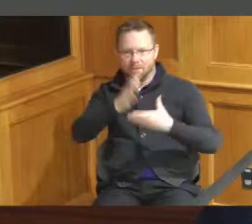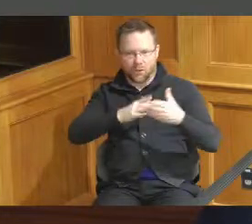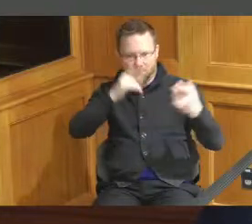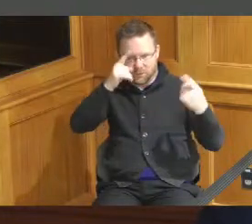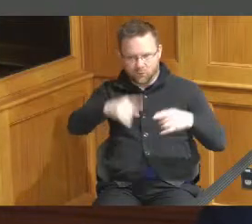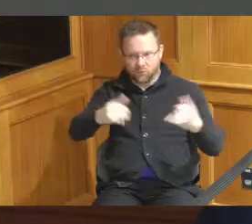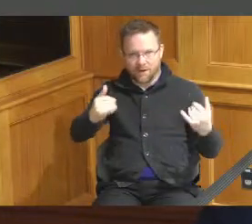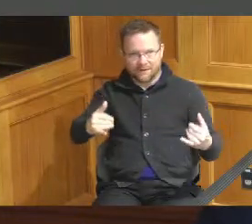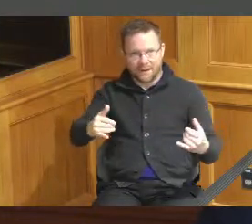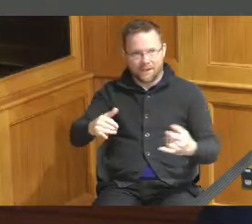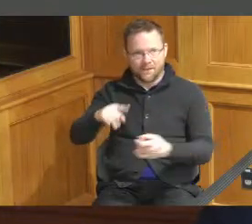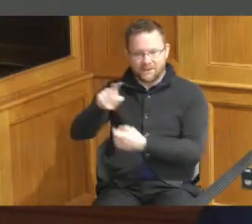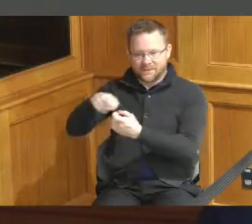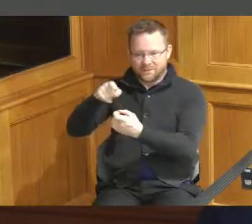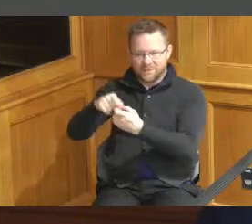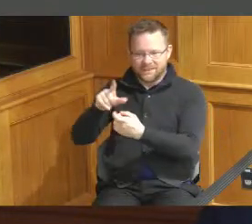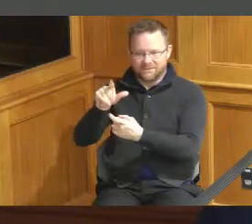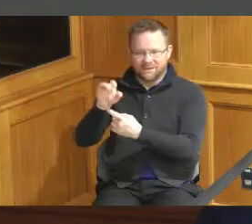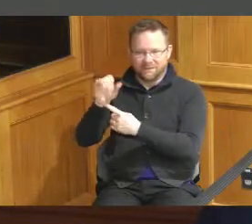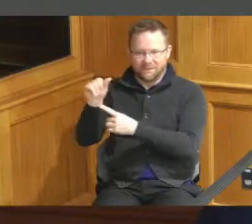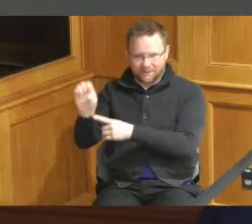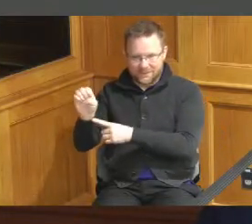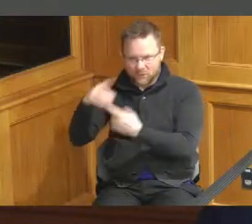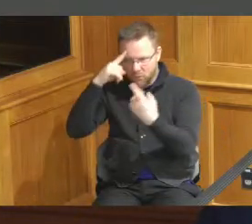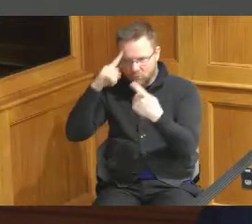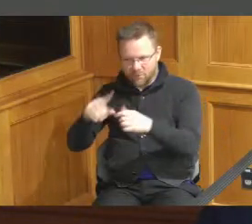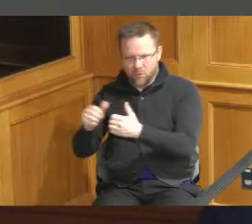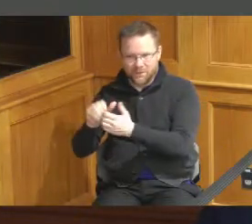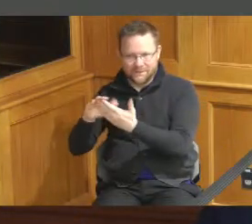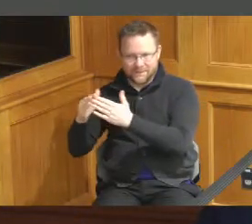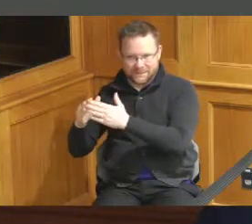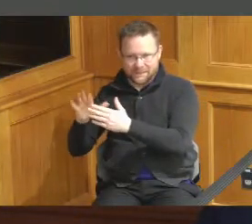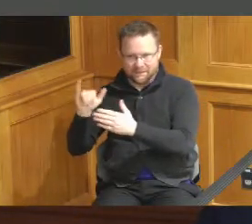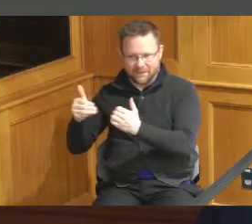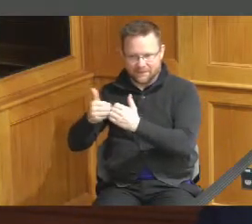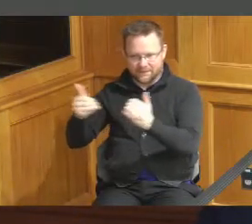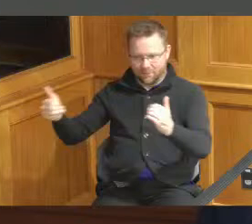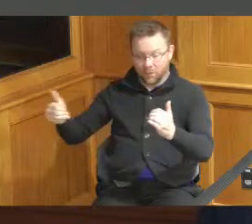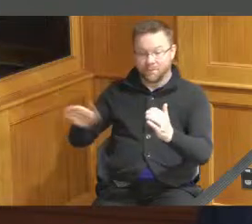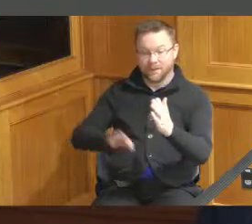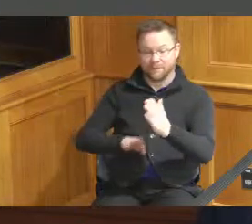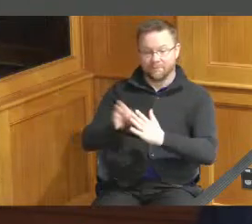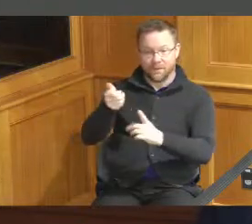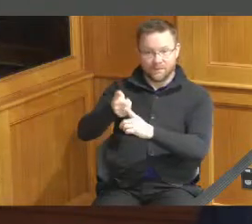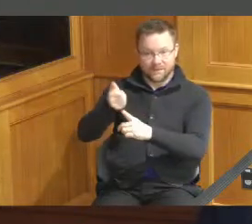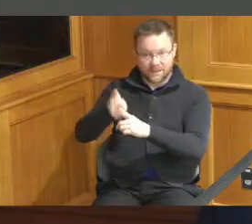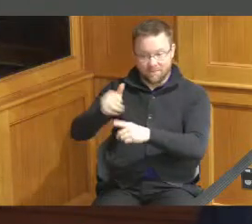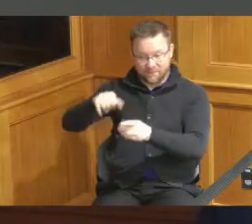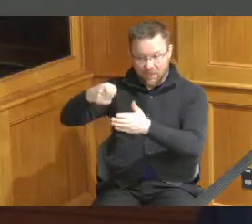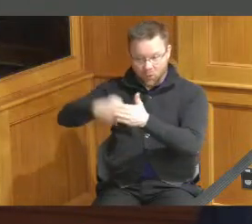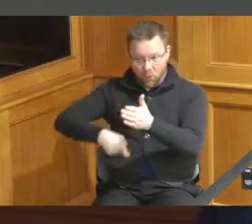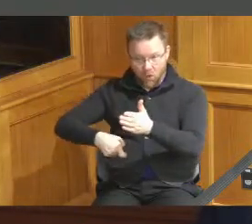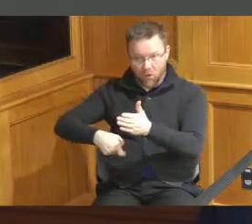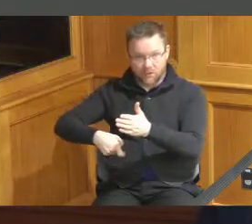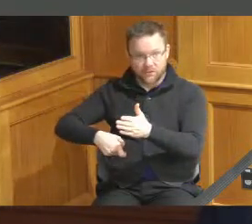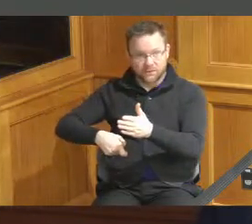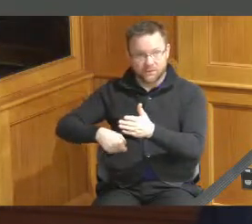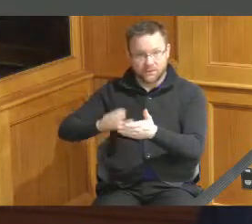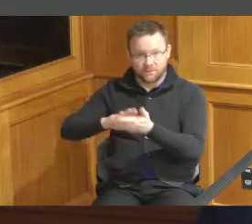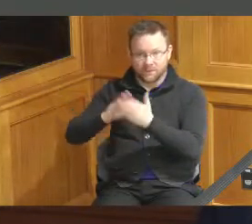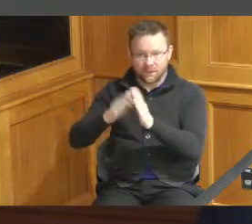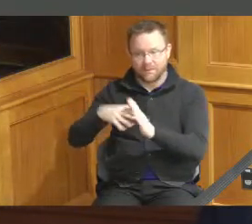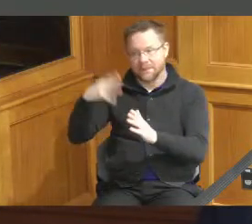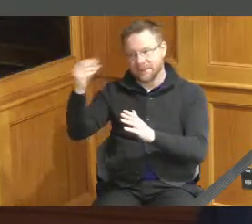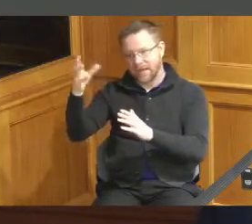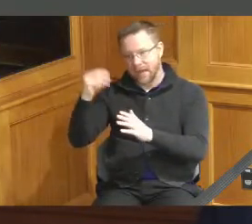point is the specific sublease agreement with the city of Cincinnati. But the actual development of the site itself and turning it into an